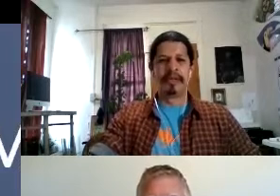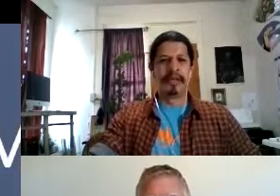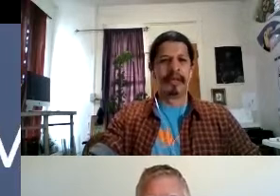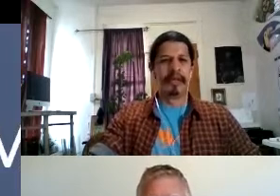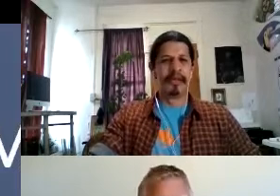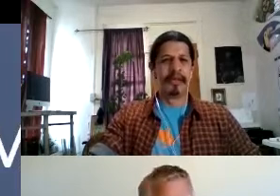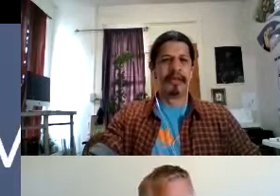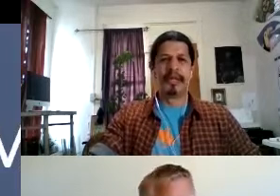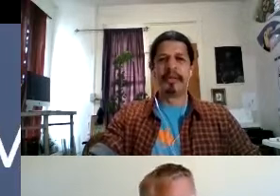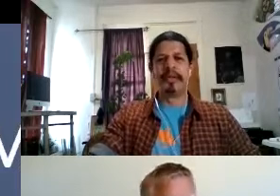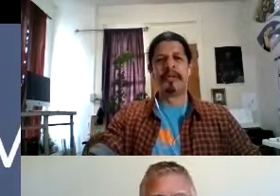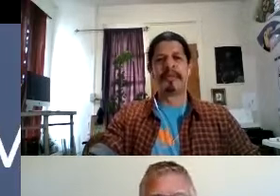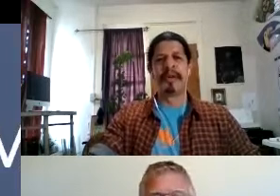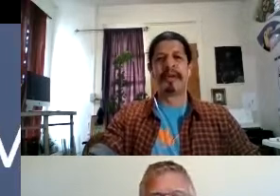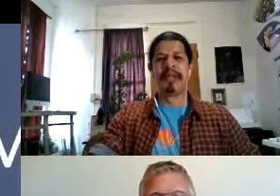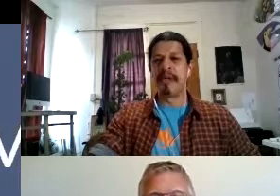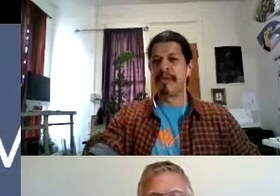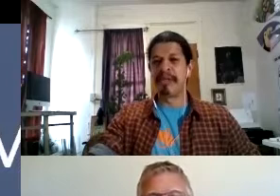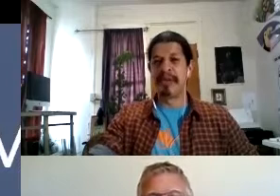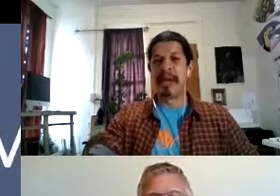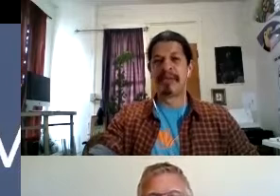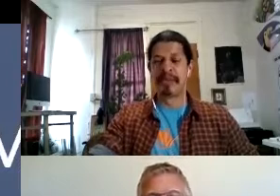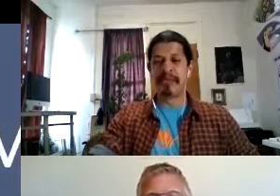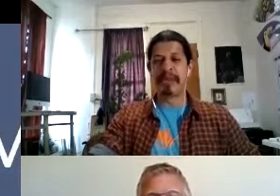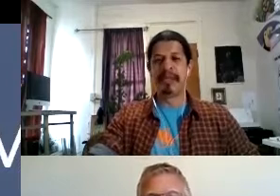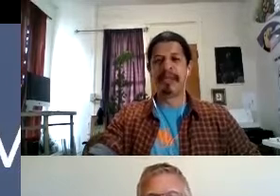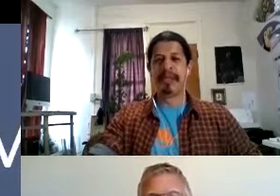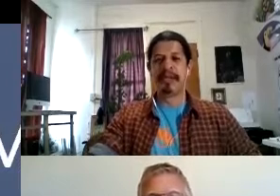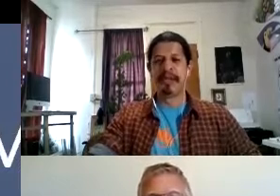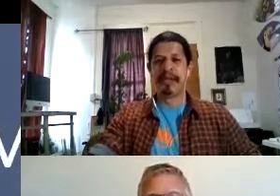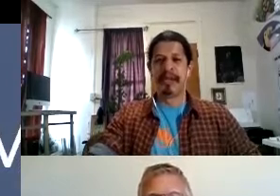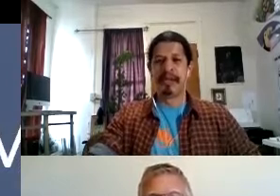I'm just gonna tell you a little bit about the options that we have on Zoom.